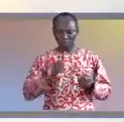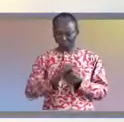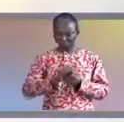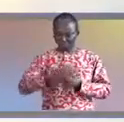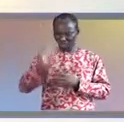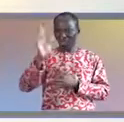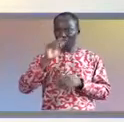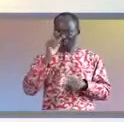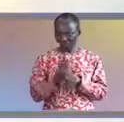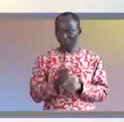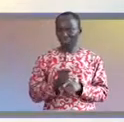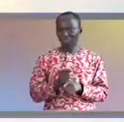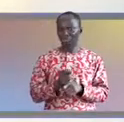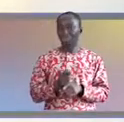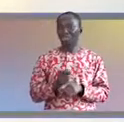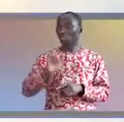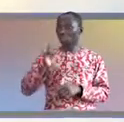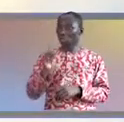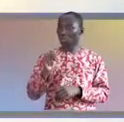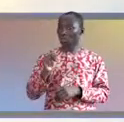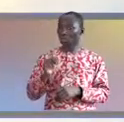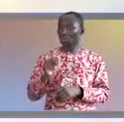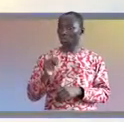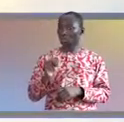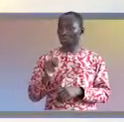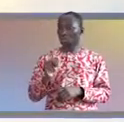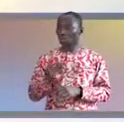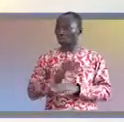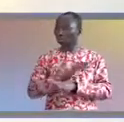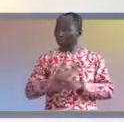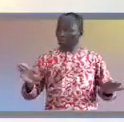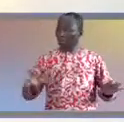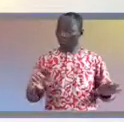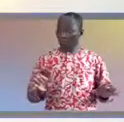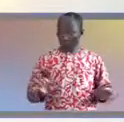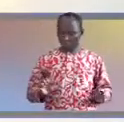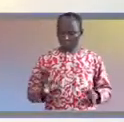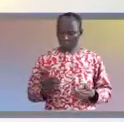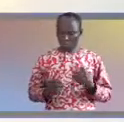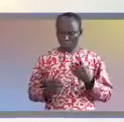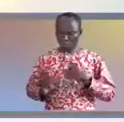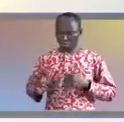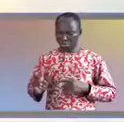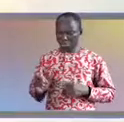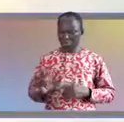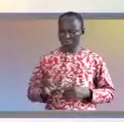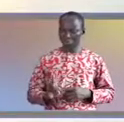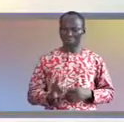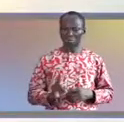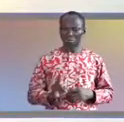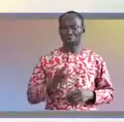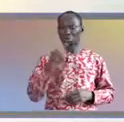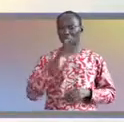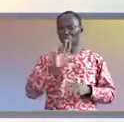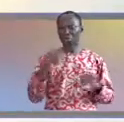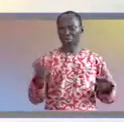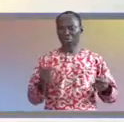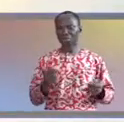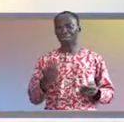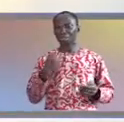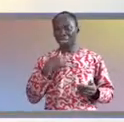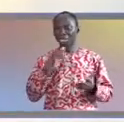asso. Now so your honey su bunny, or no less su bunny dear, now woo cry, or can one bunny, and son of the wind museum,